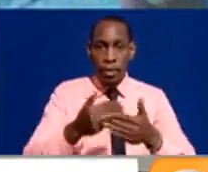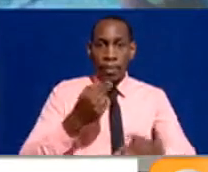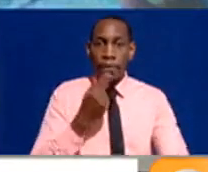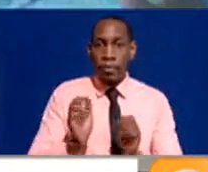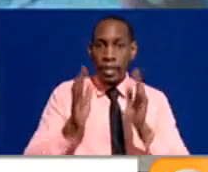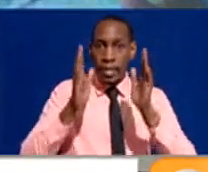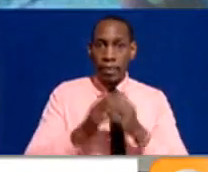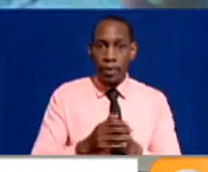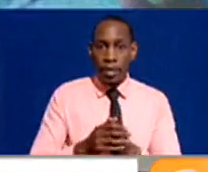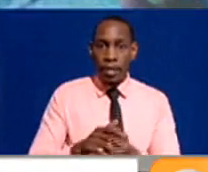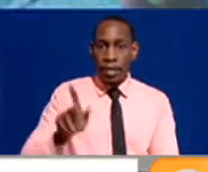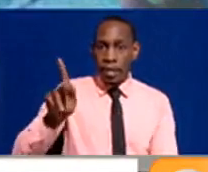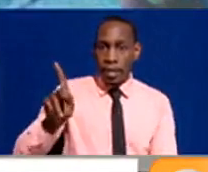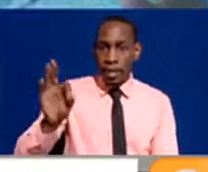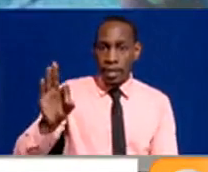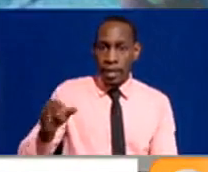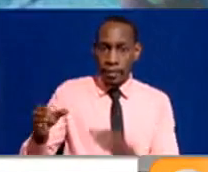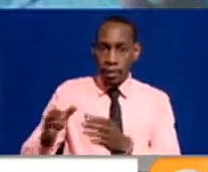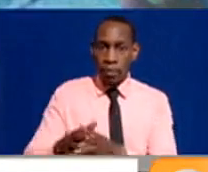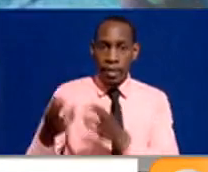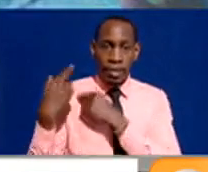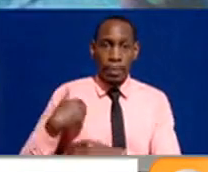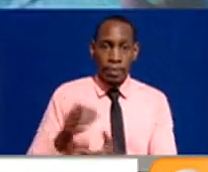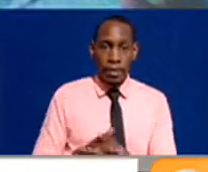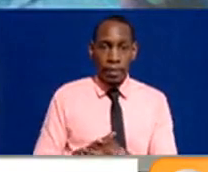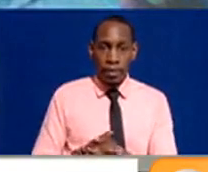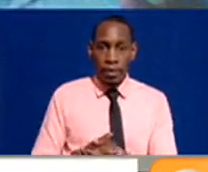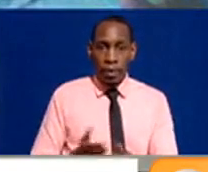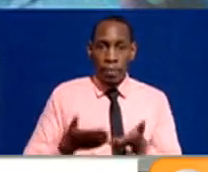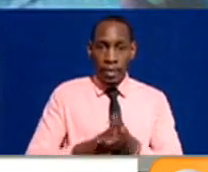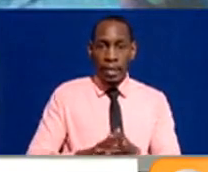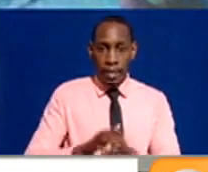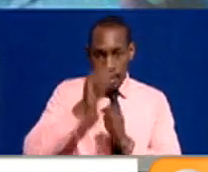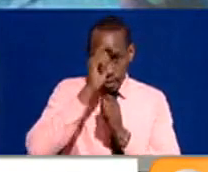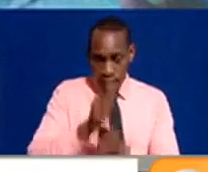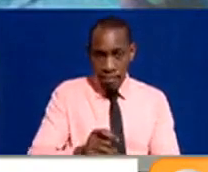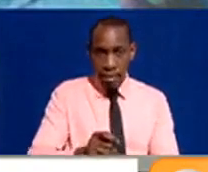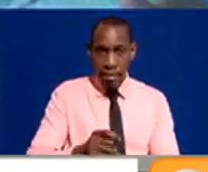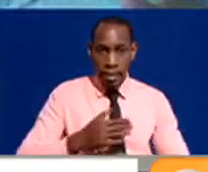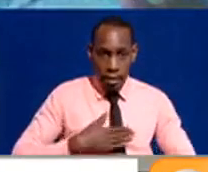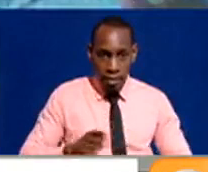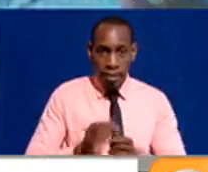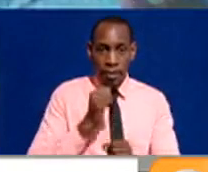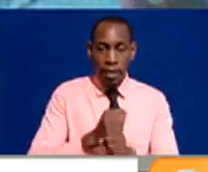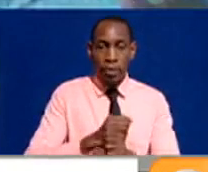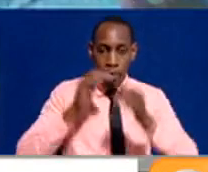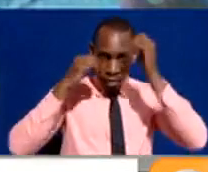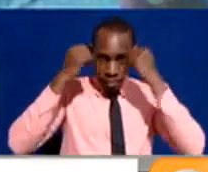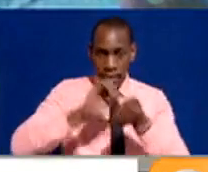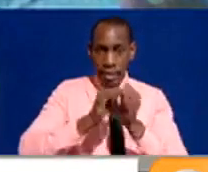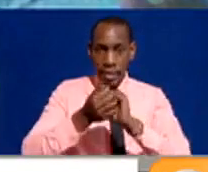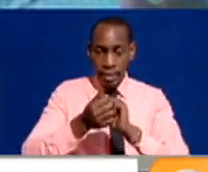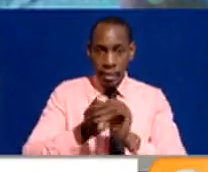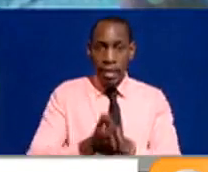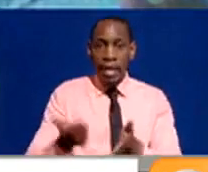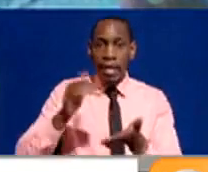Tuesday's event. Kenya Defense Forces troops mandated to mount the Guard of Honor and undertake the military change of guard ceremony did